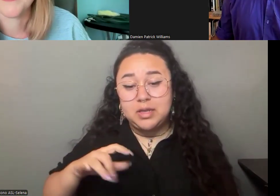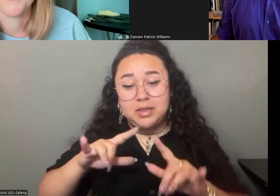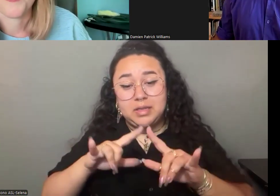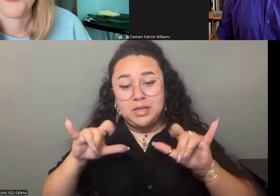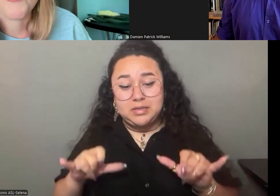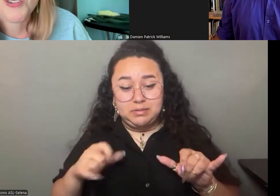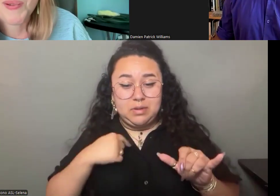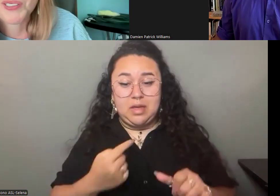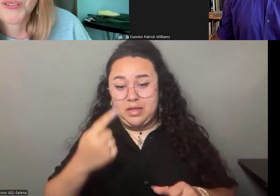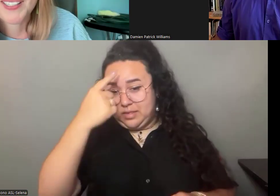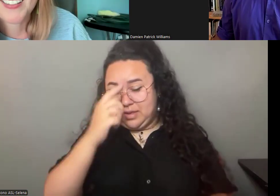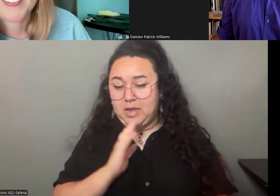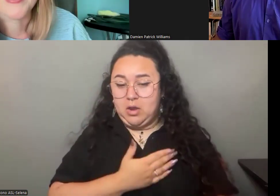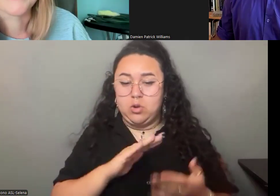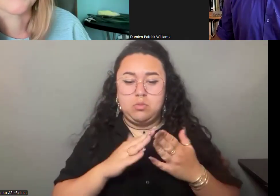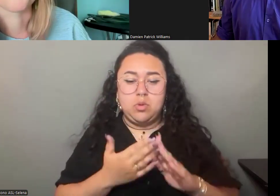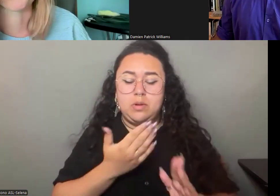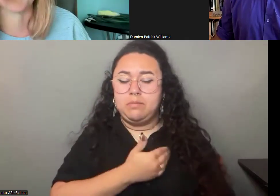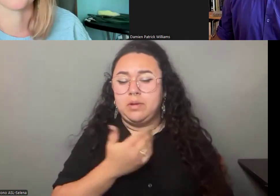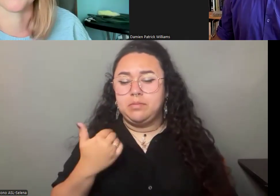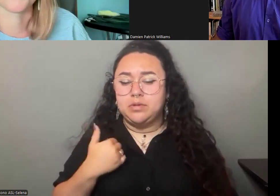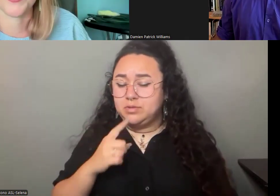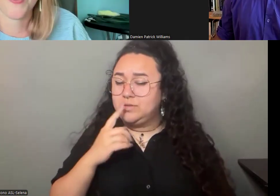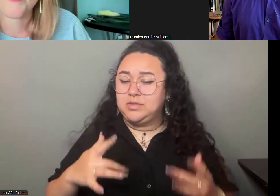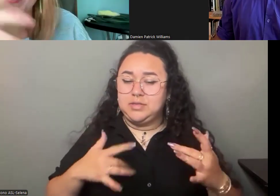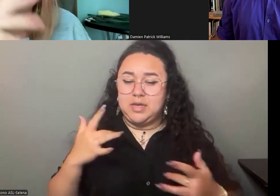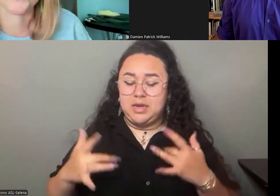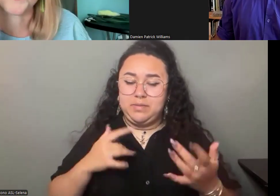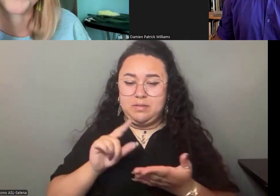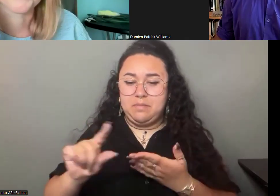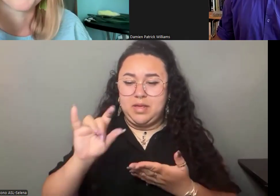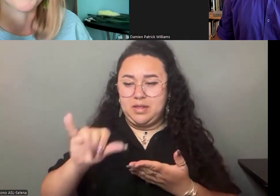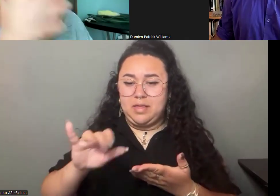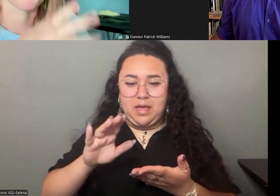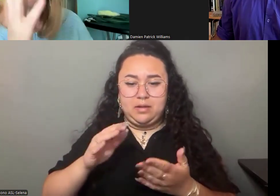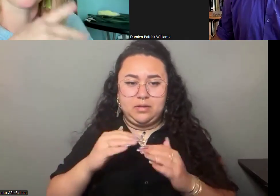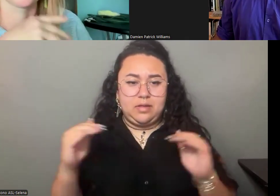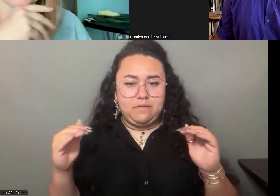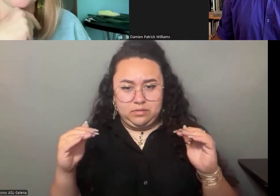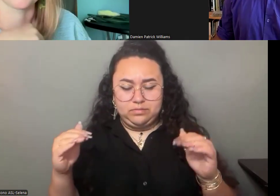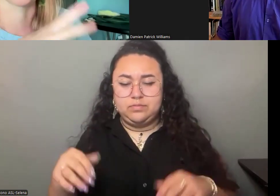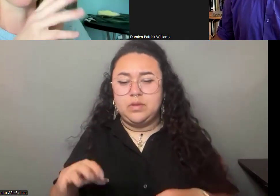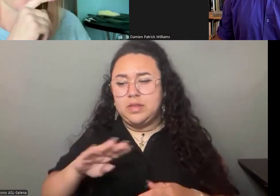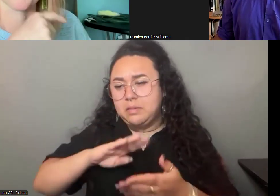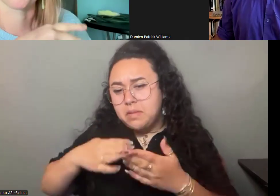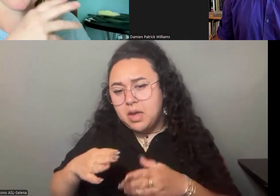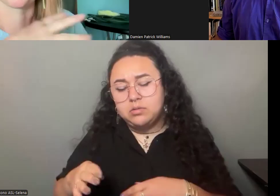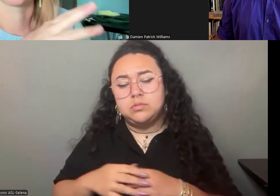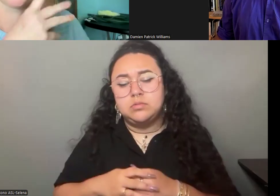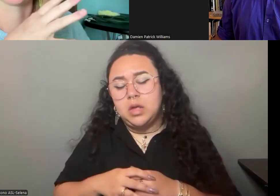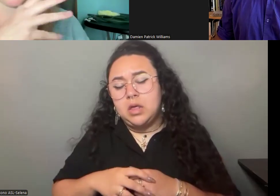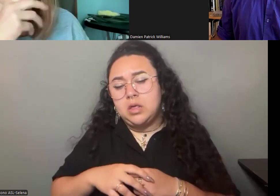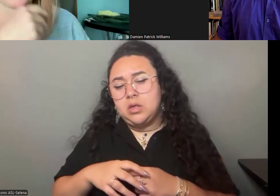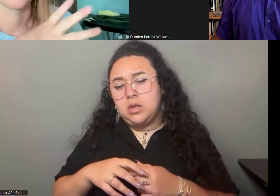think our community members are really excited to be paid at the level they are because sort of, what it means to be in part of